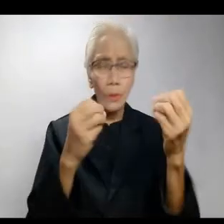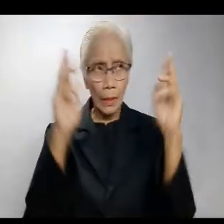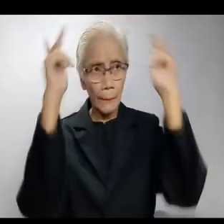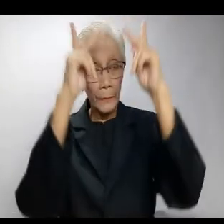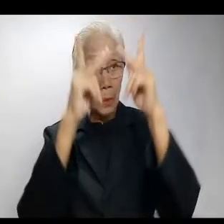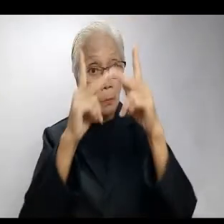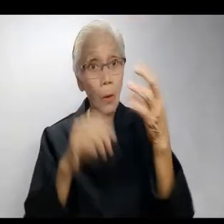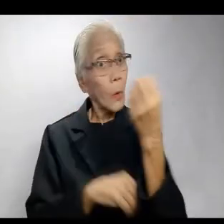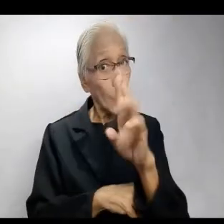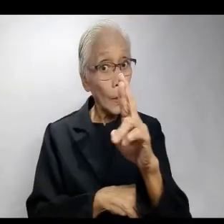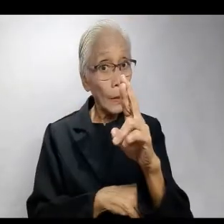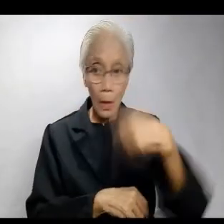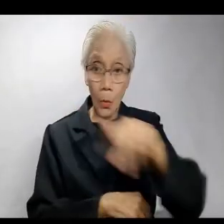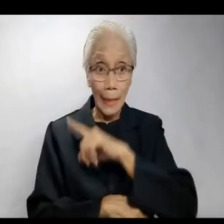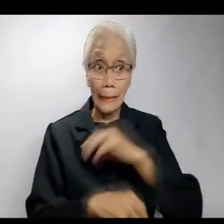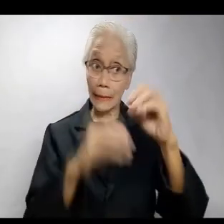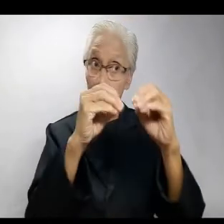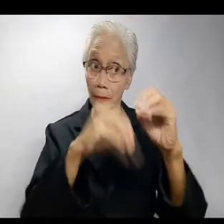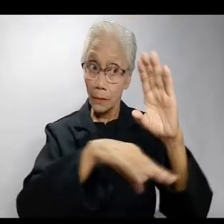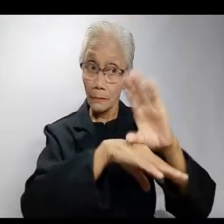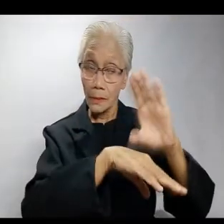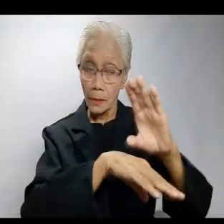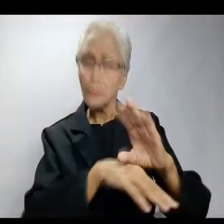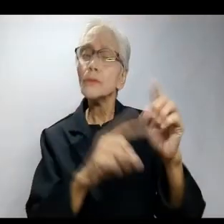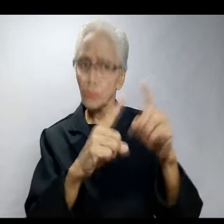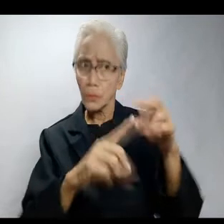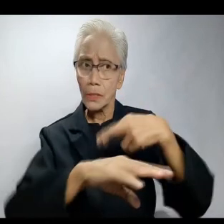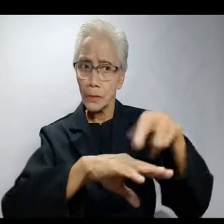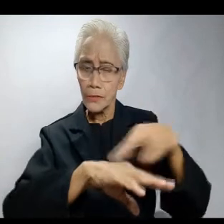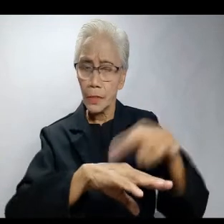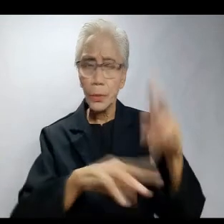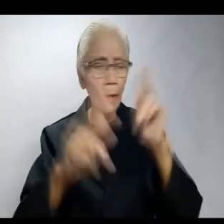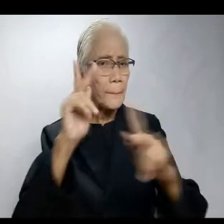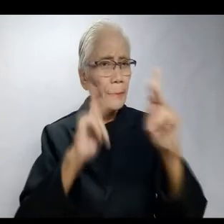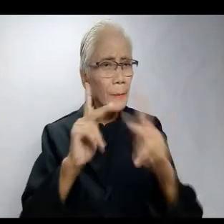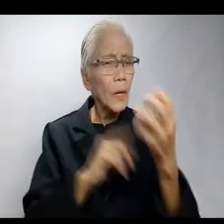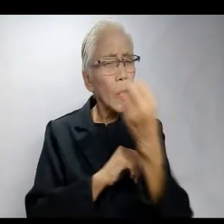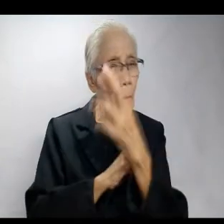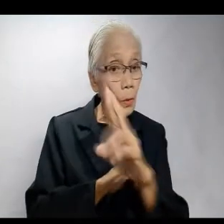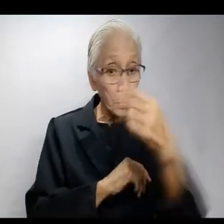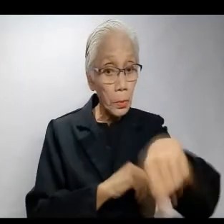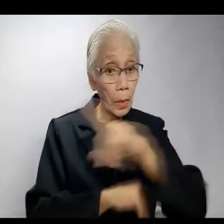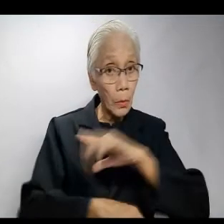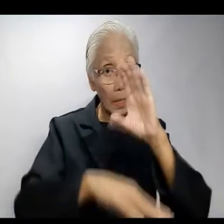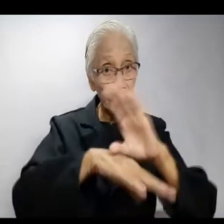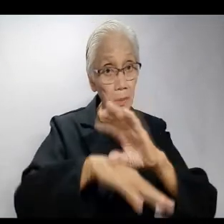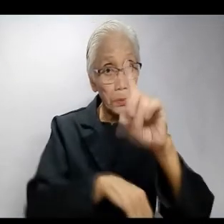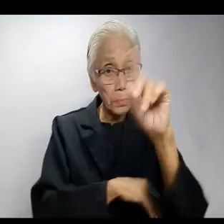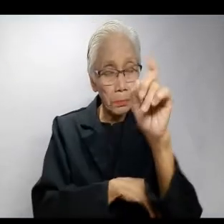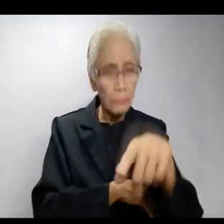nor by our Catechism of the Catholic Church to refer to the faithful or to our